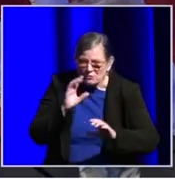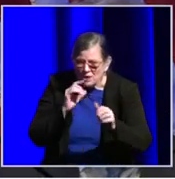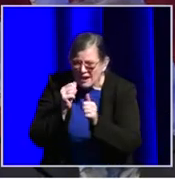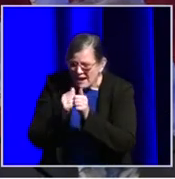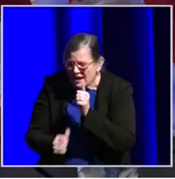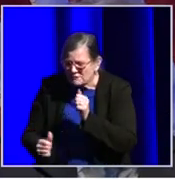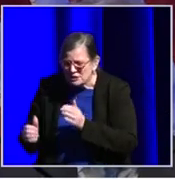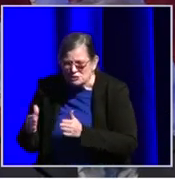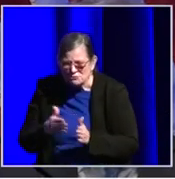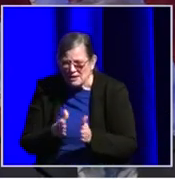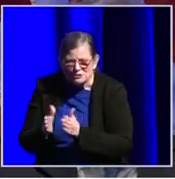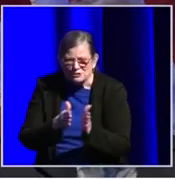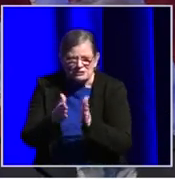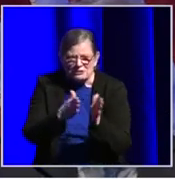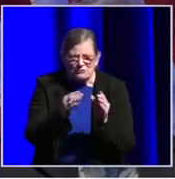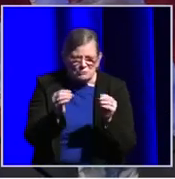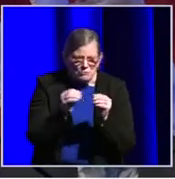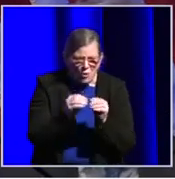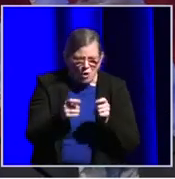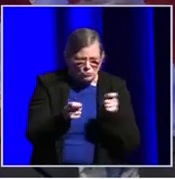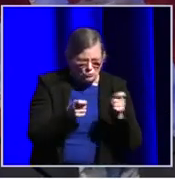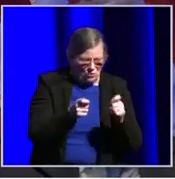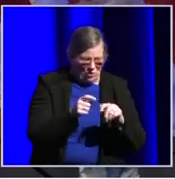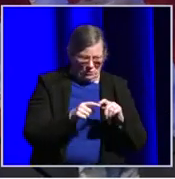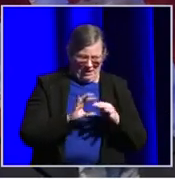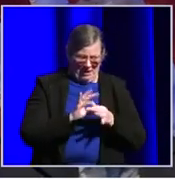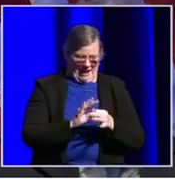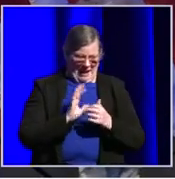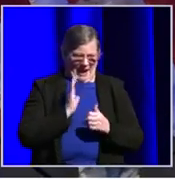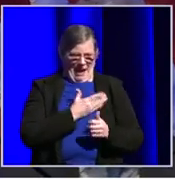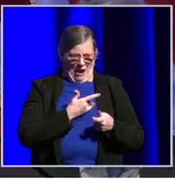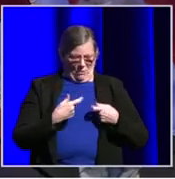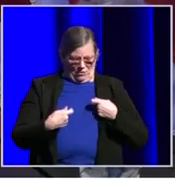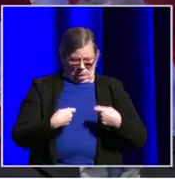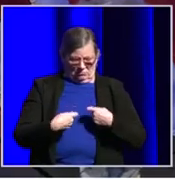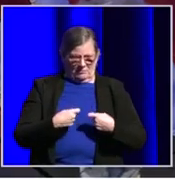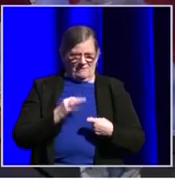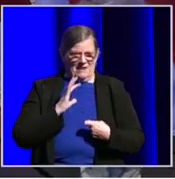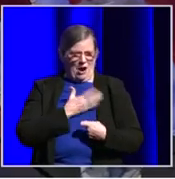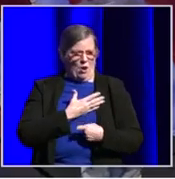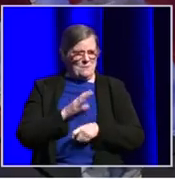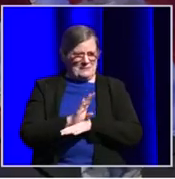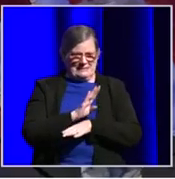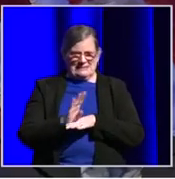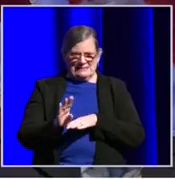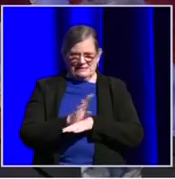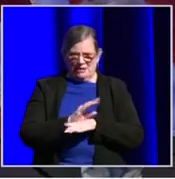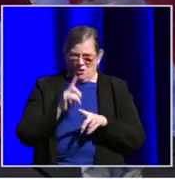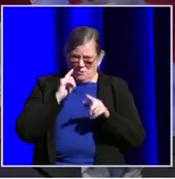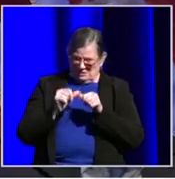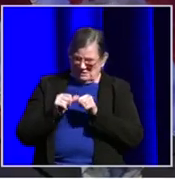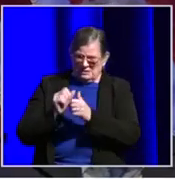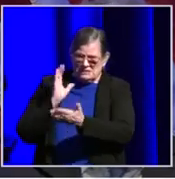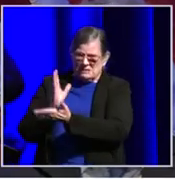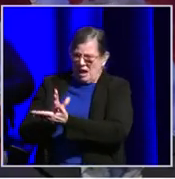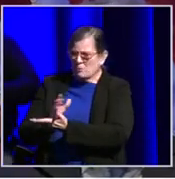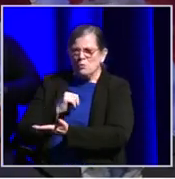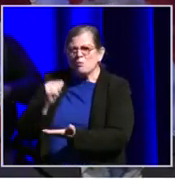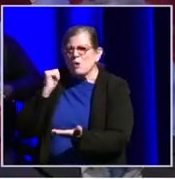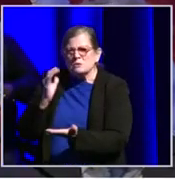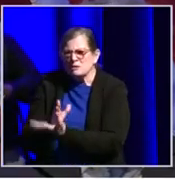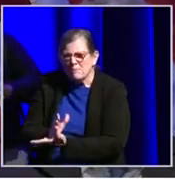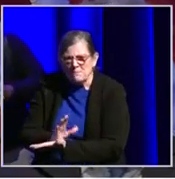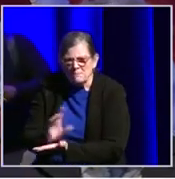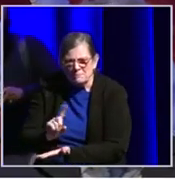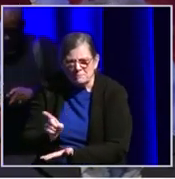more control over our affairs. But we will not stop until we achieve full democracy,